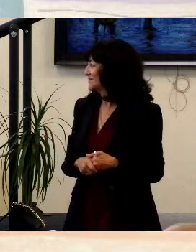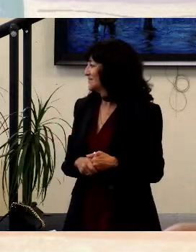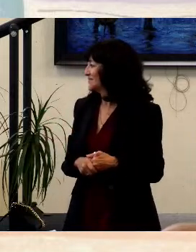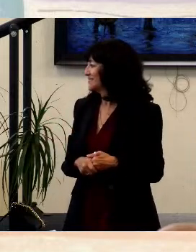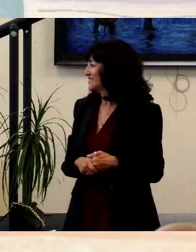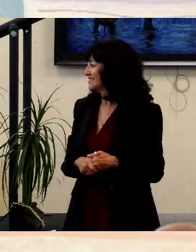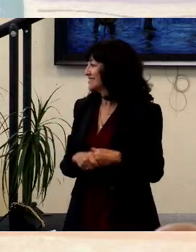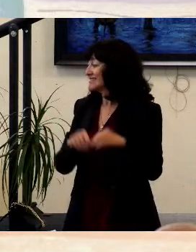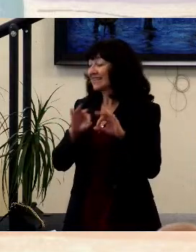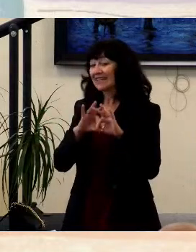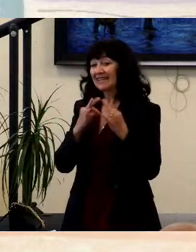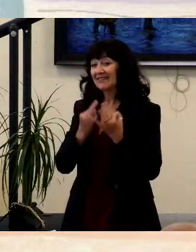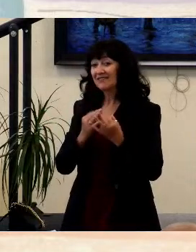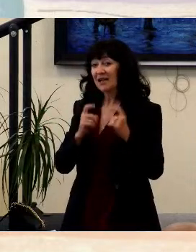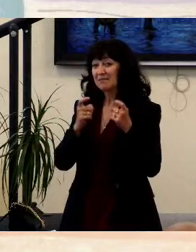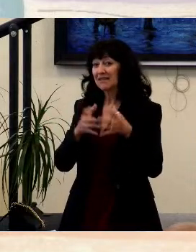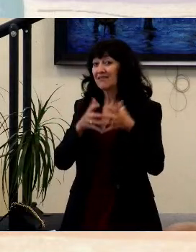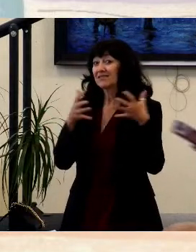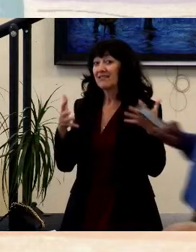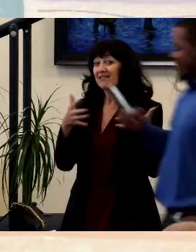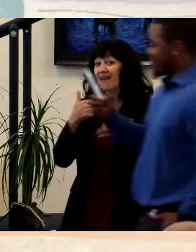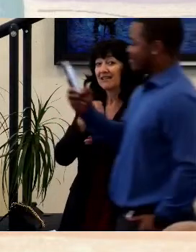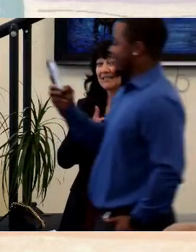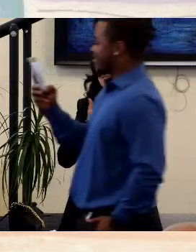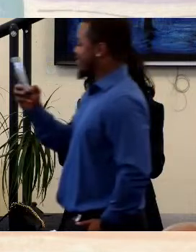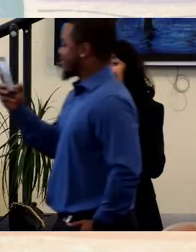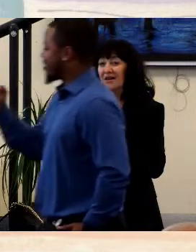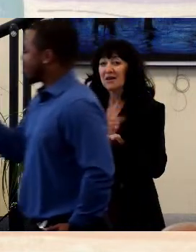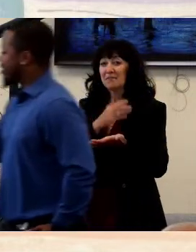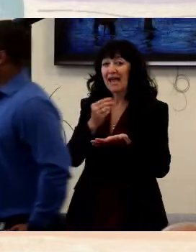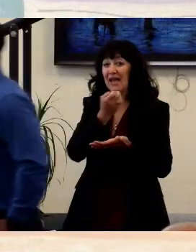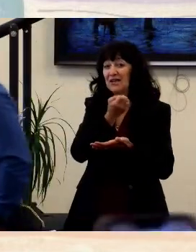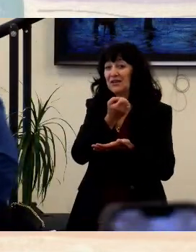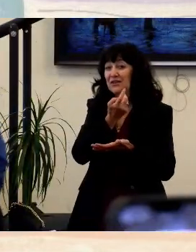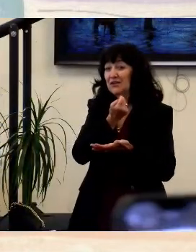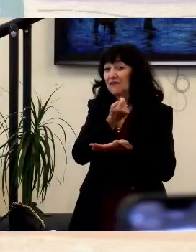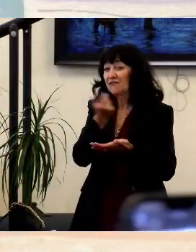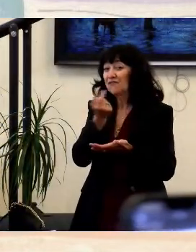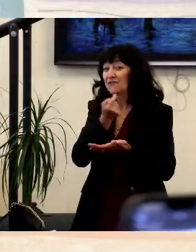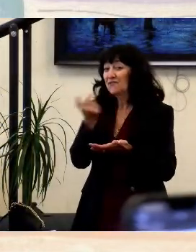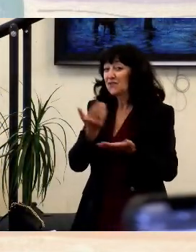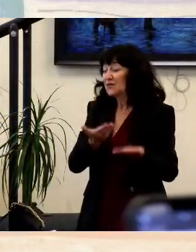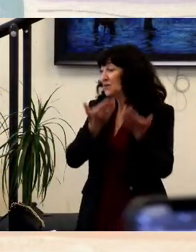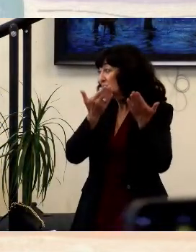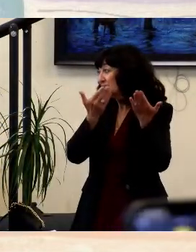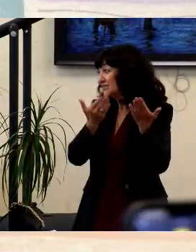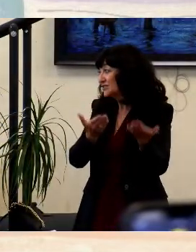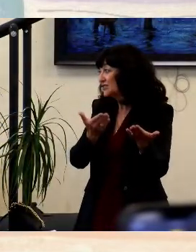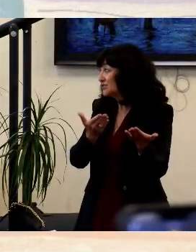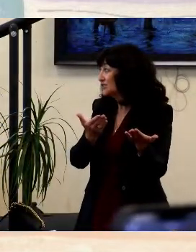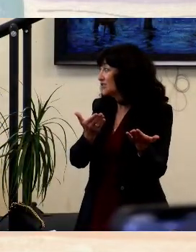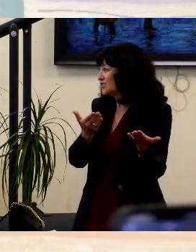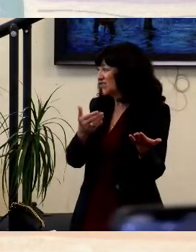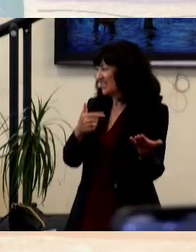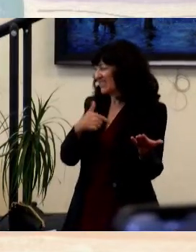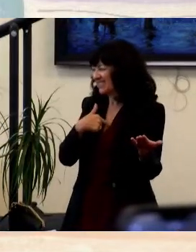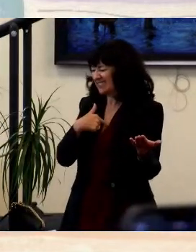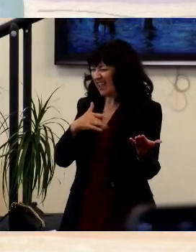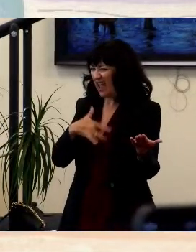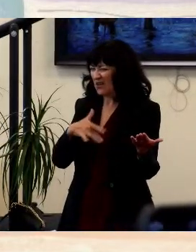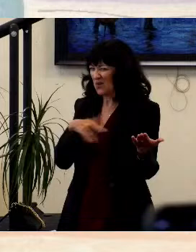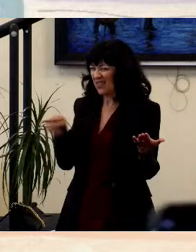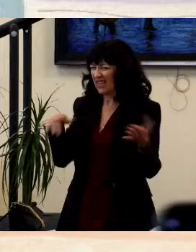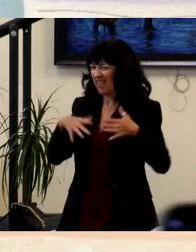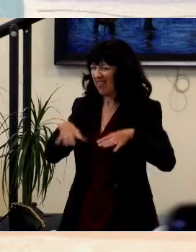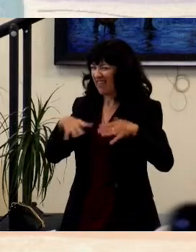The family gives lots of help, no doubt, and a few suggestions Blue could do without. I don't think Blue likes that one outfit very much.